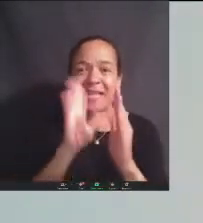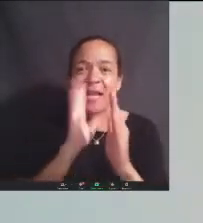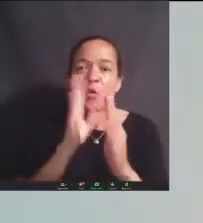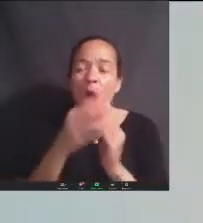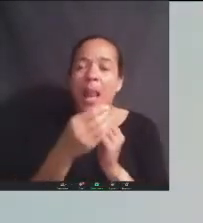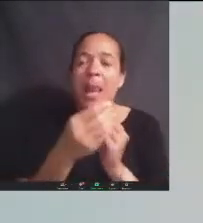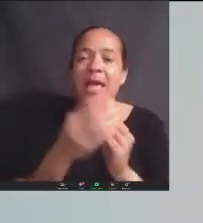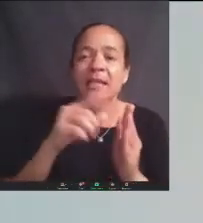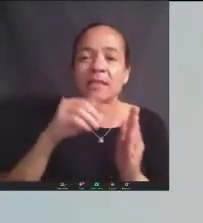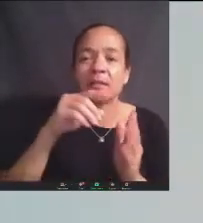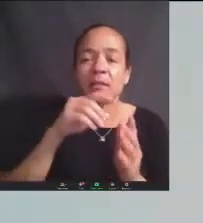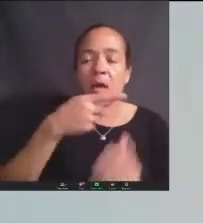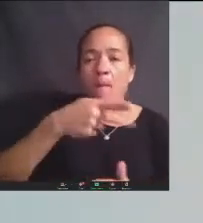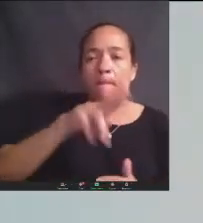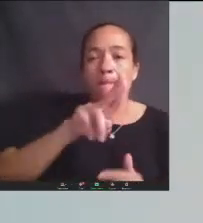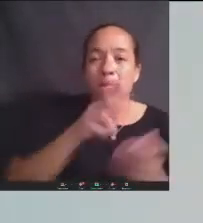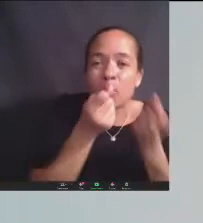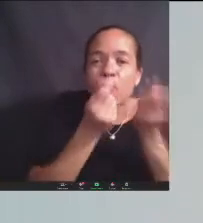I'm